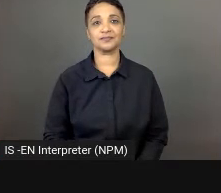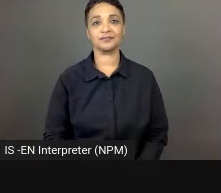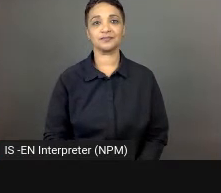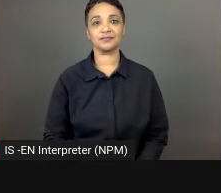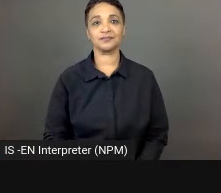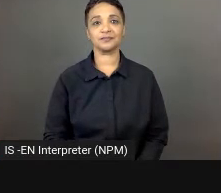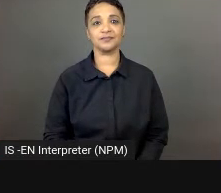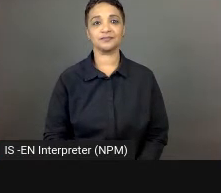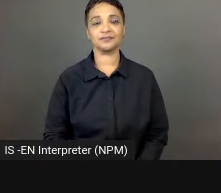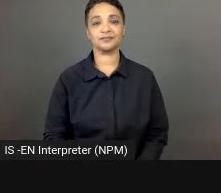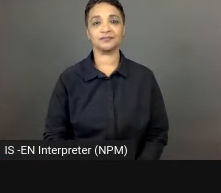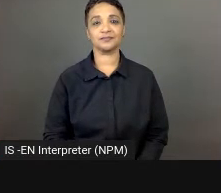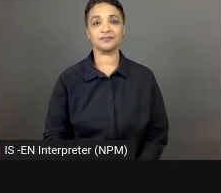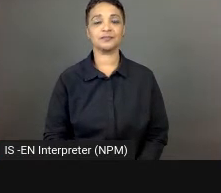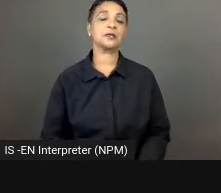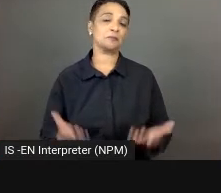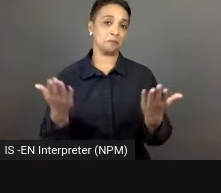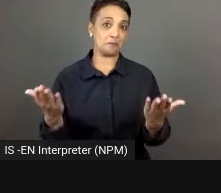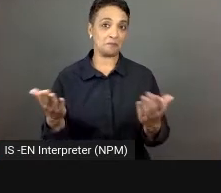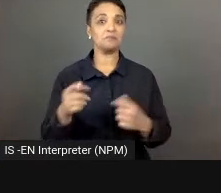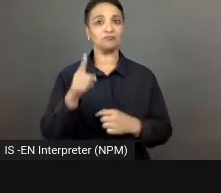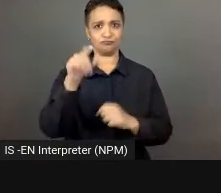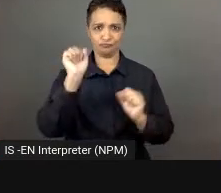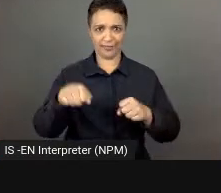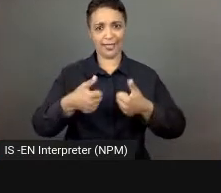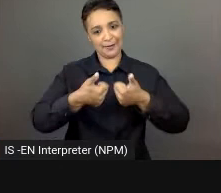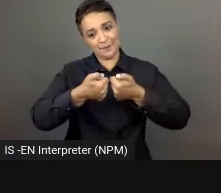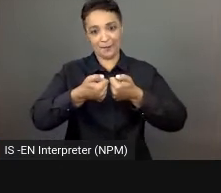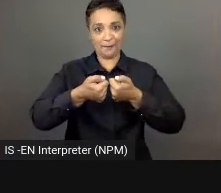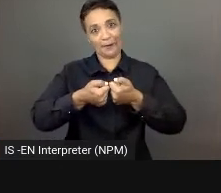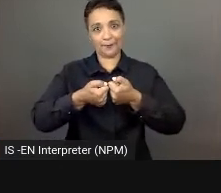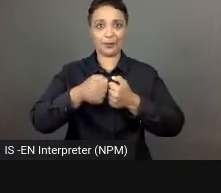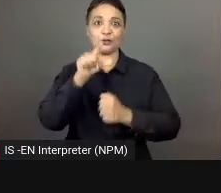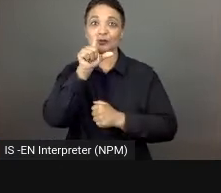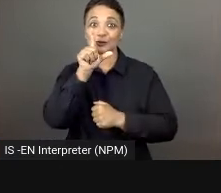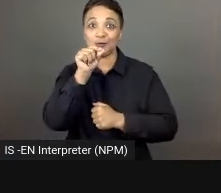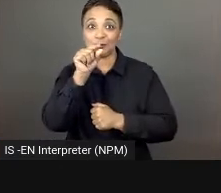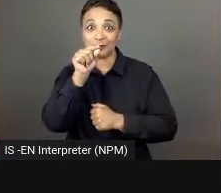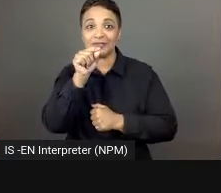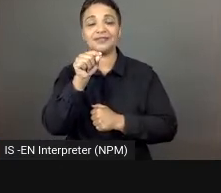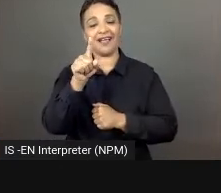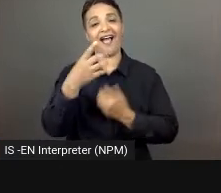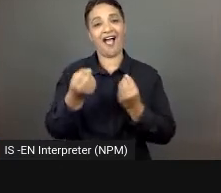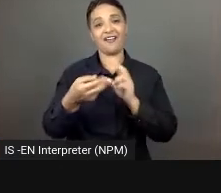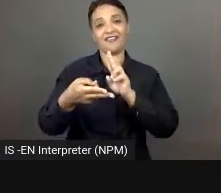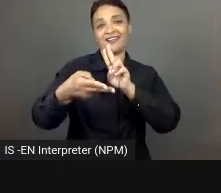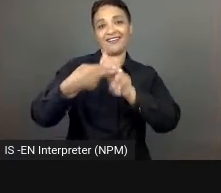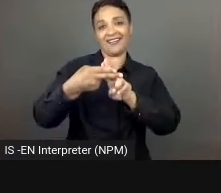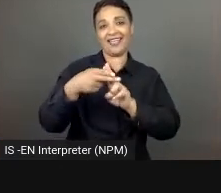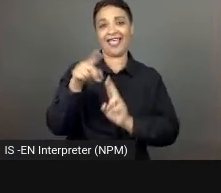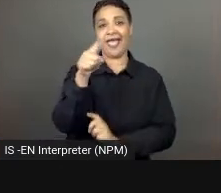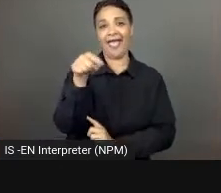So as always, please do tweet about the conference on Twitter and use the CHS handle at